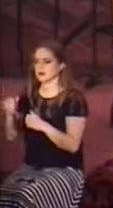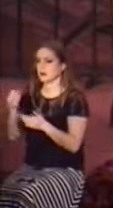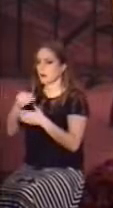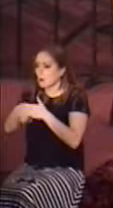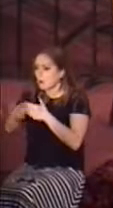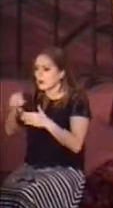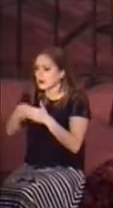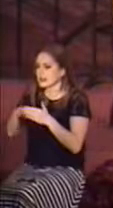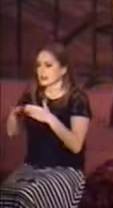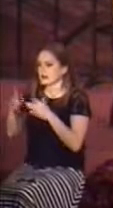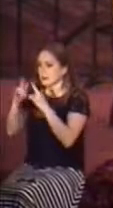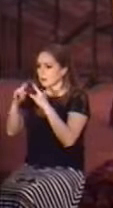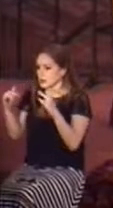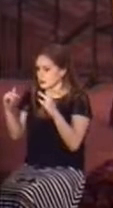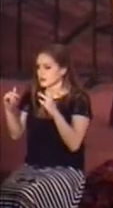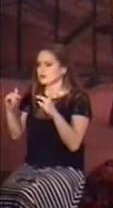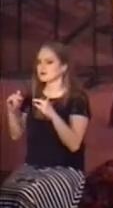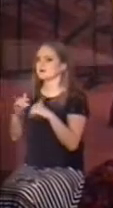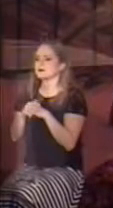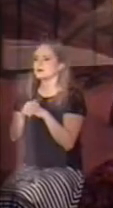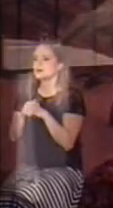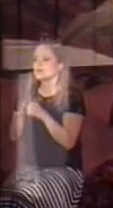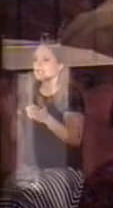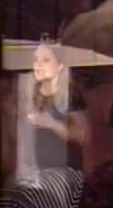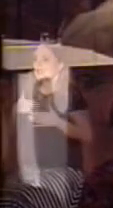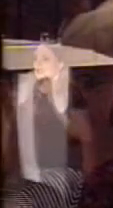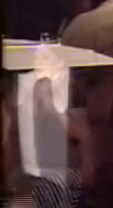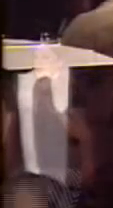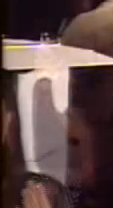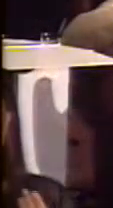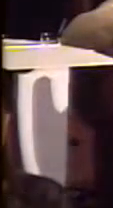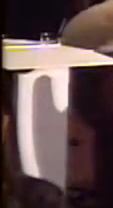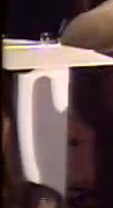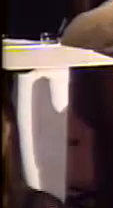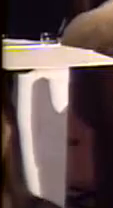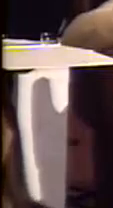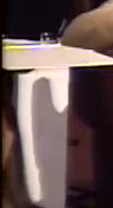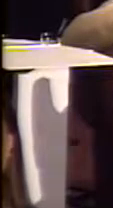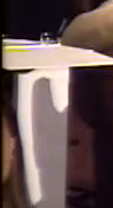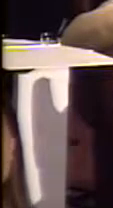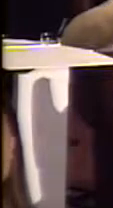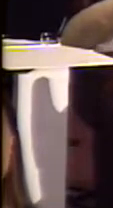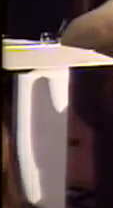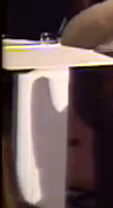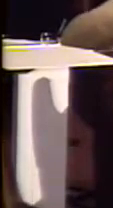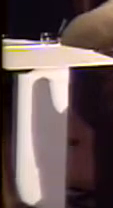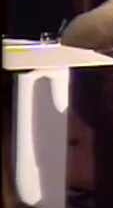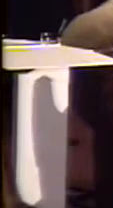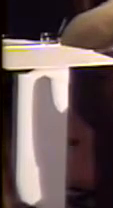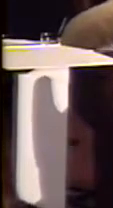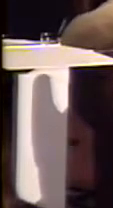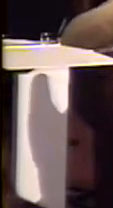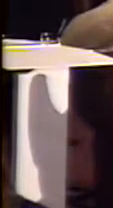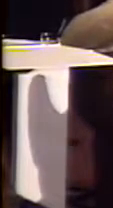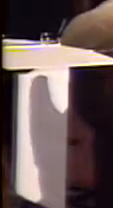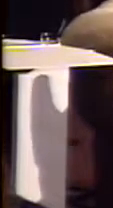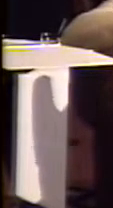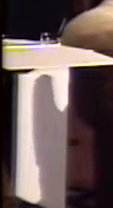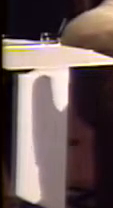that exceeding joy that the shepherds had. I mean, they had it too, but the wise men, they were overwhelmed. And I think part of